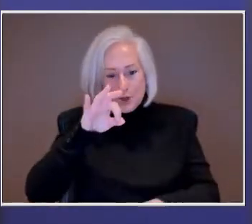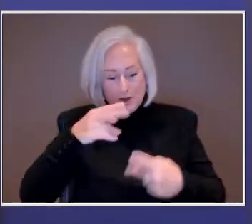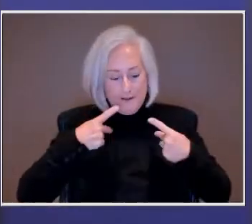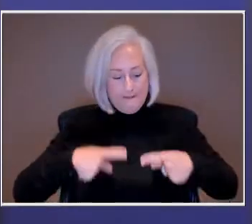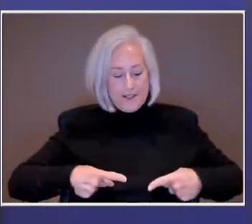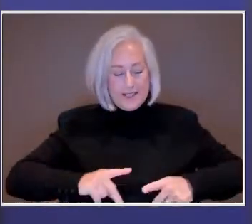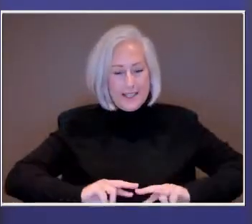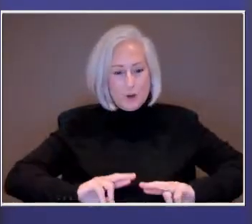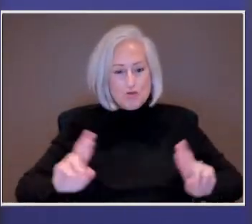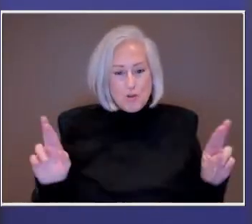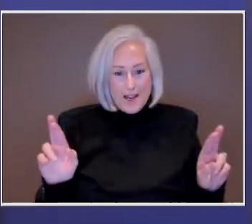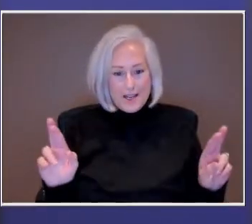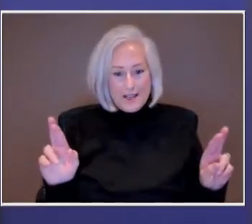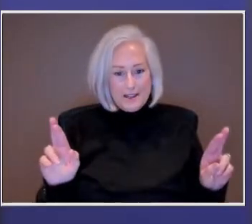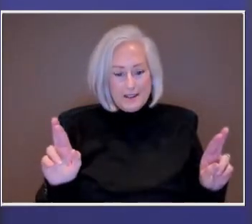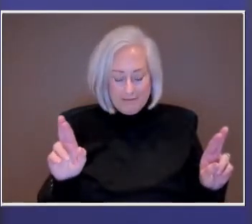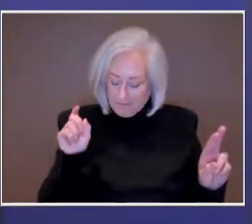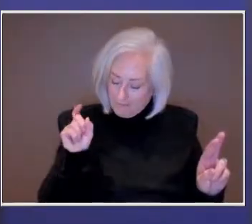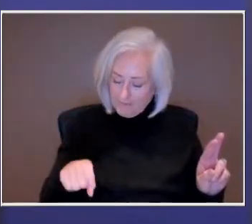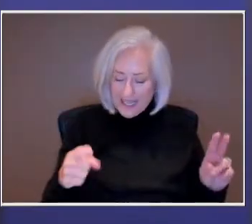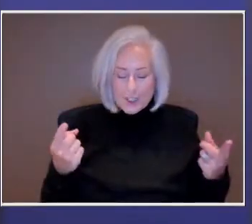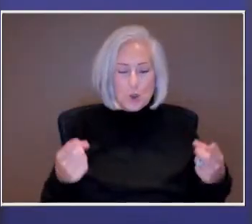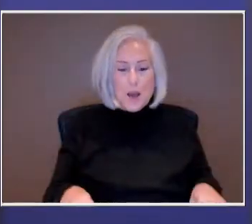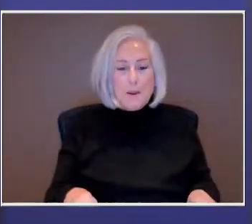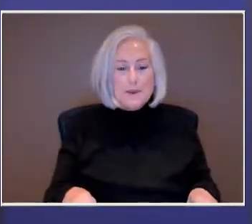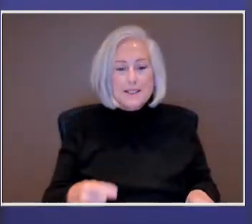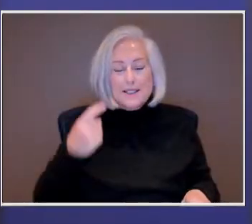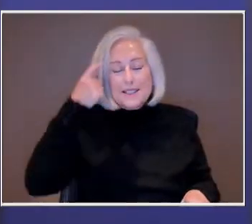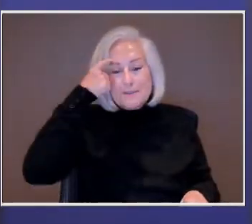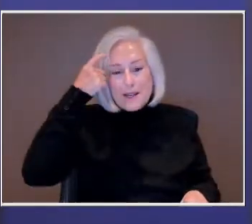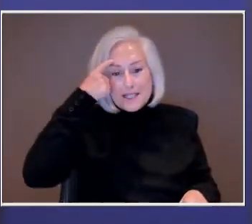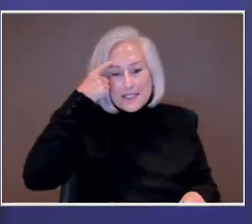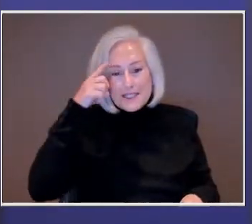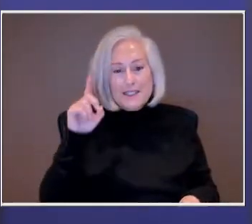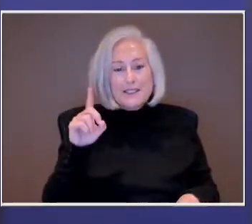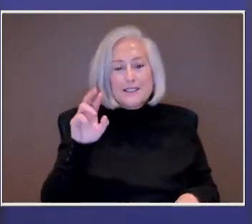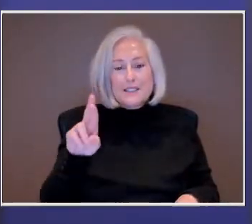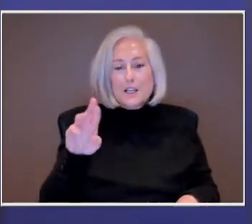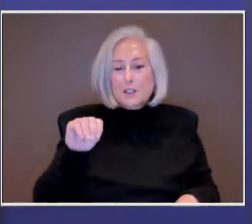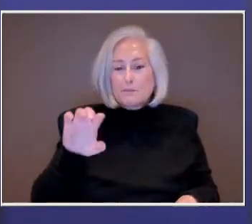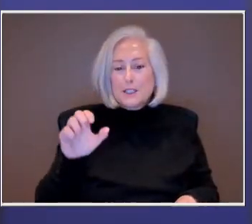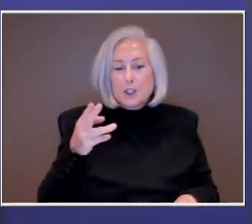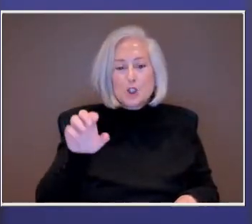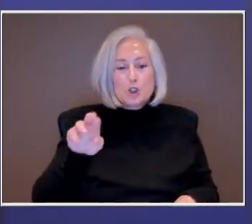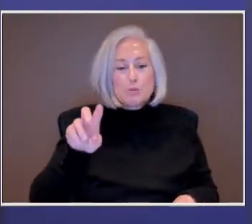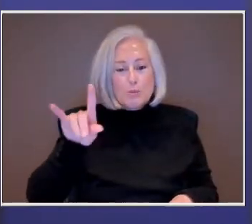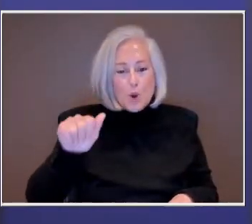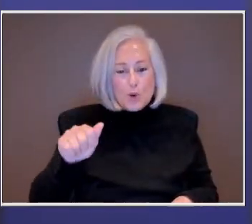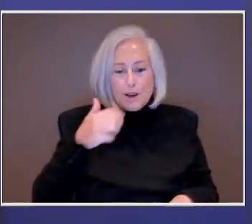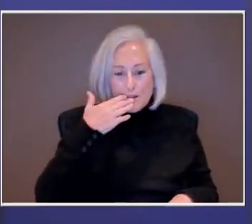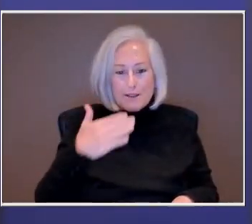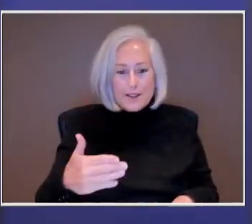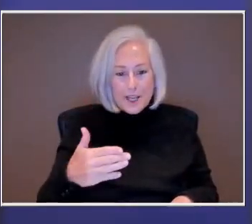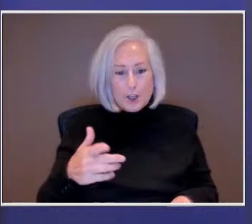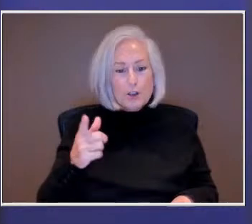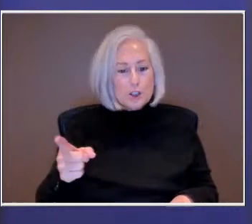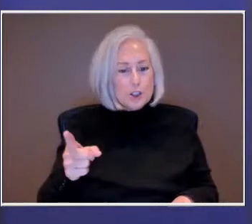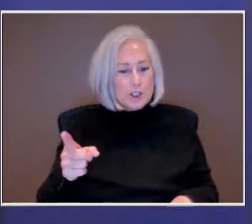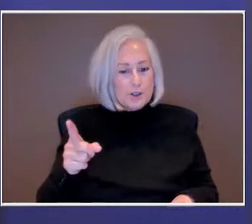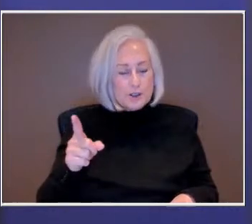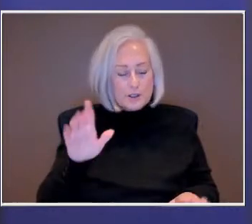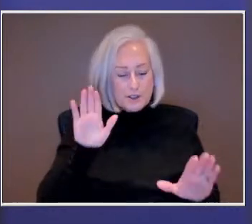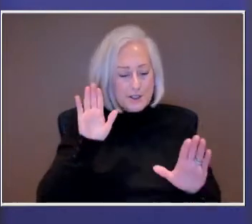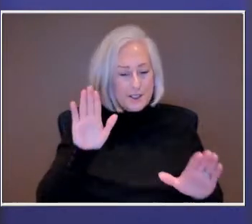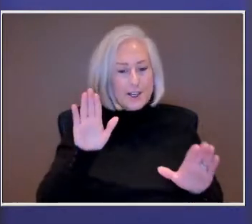is really where I had to be. And mentally, Dr. Nishimura, wherever you are right now, thank you. She's she was the